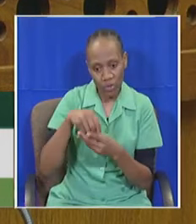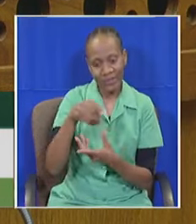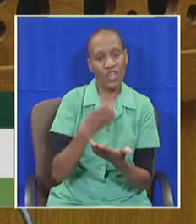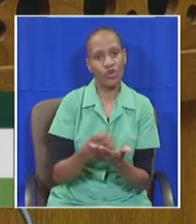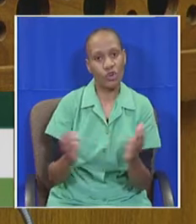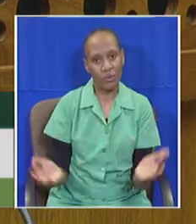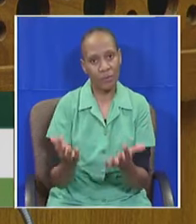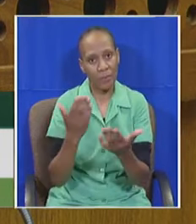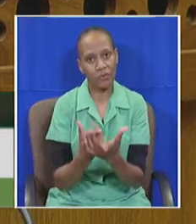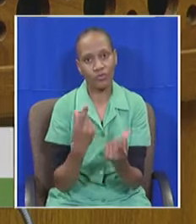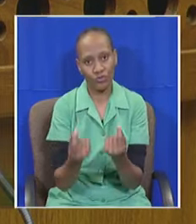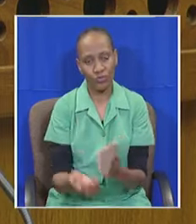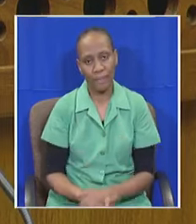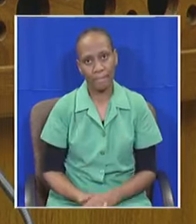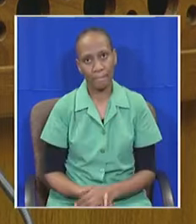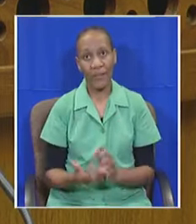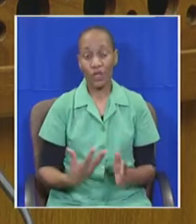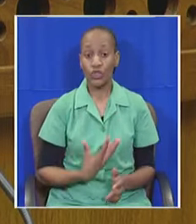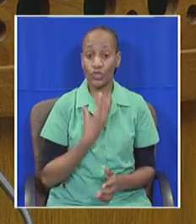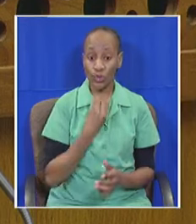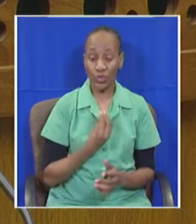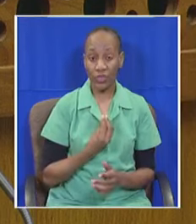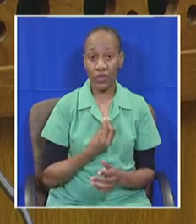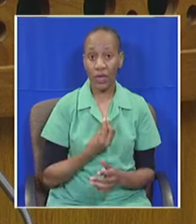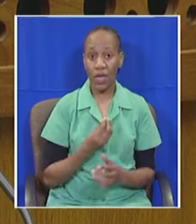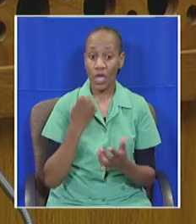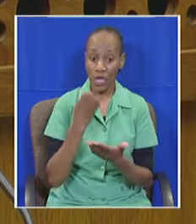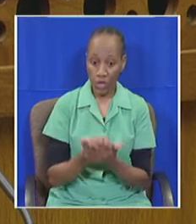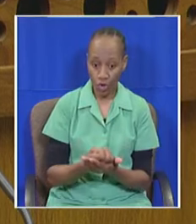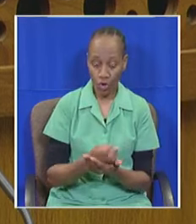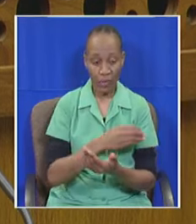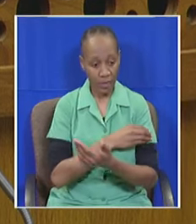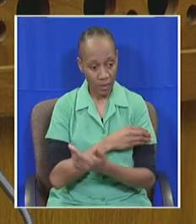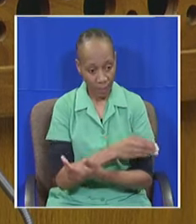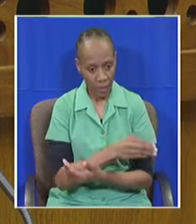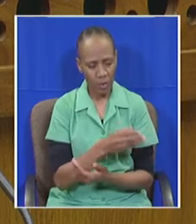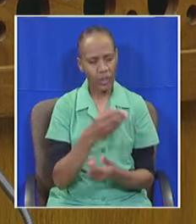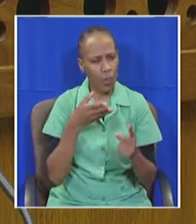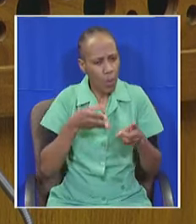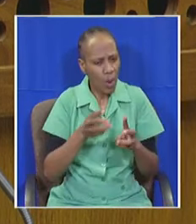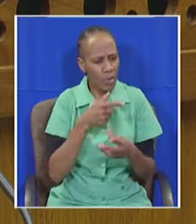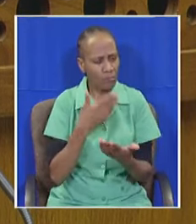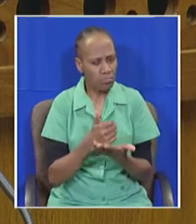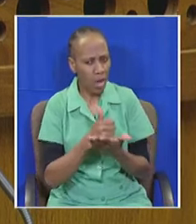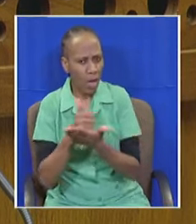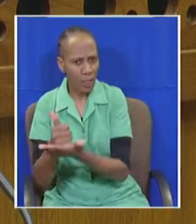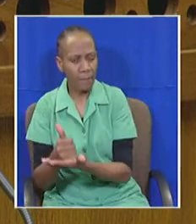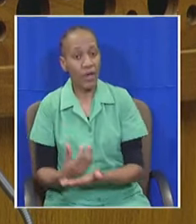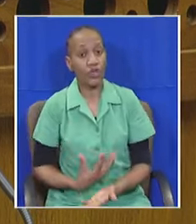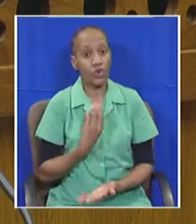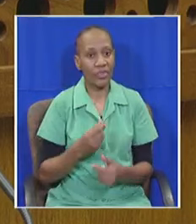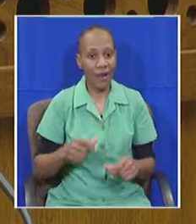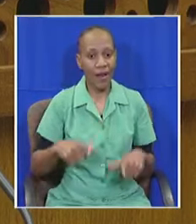The youth economic empowerment is the means through which the youth of the country can be assisted to succeed in